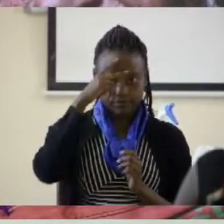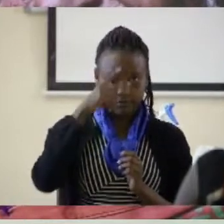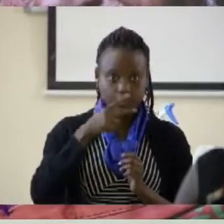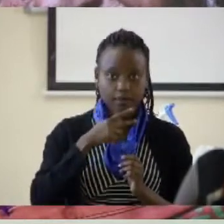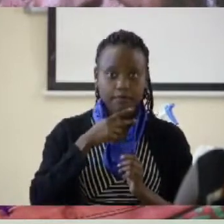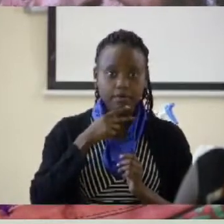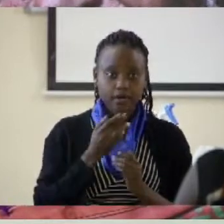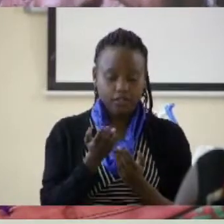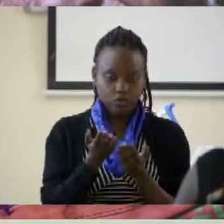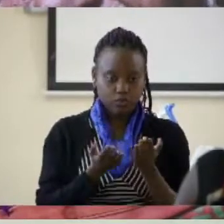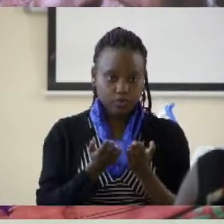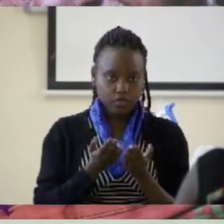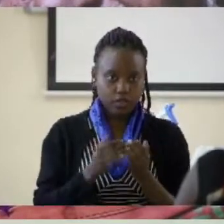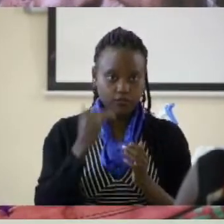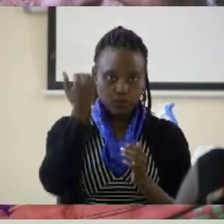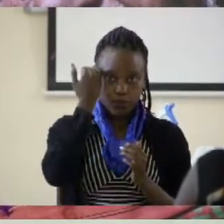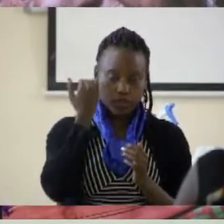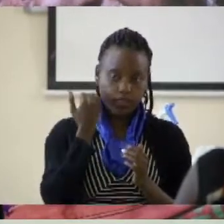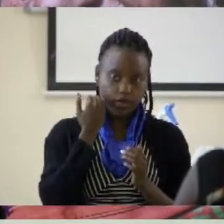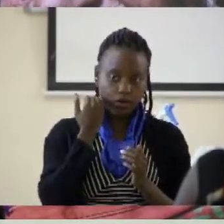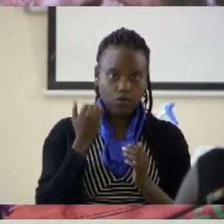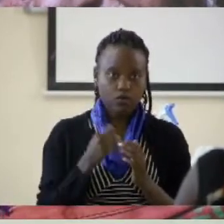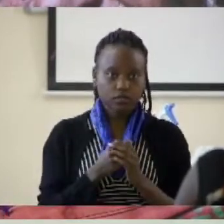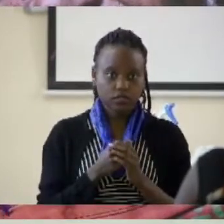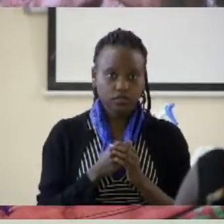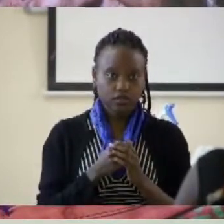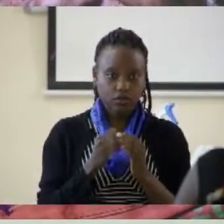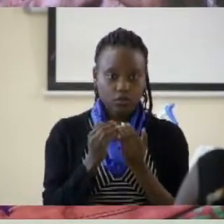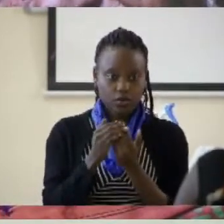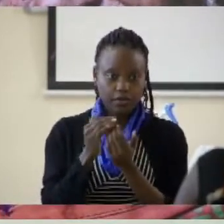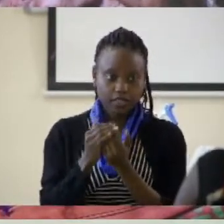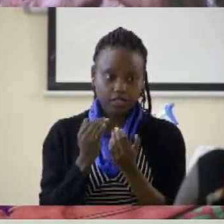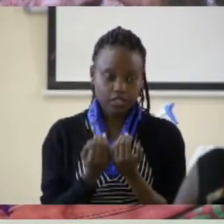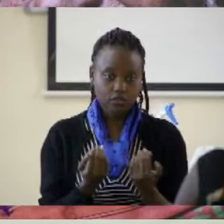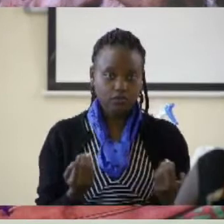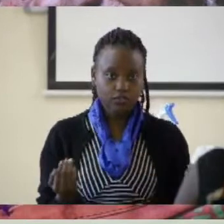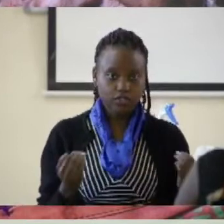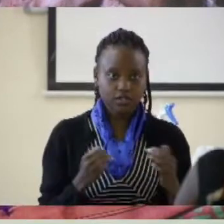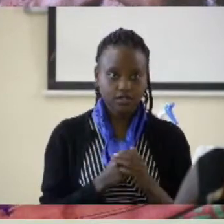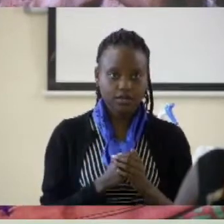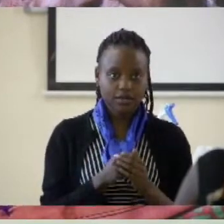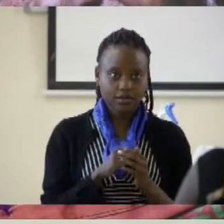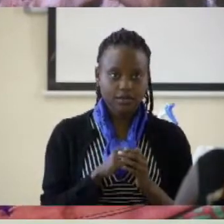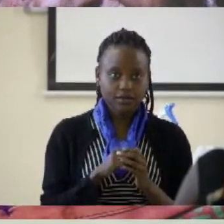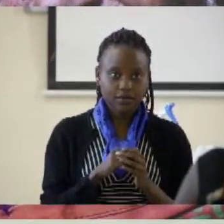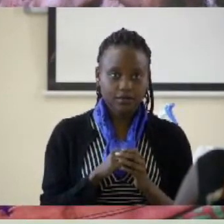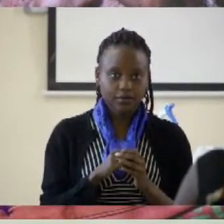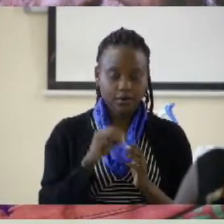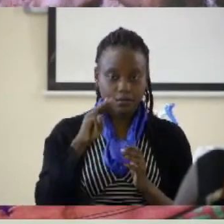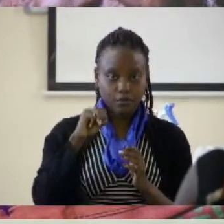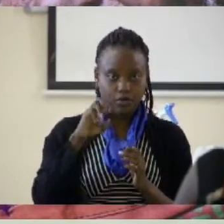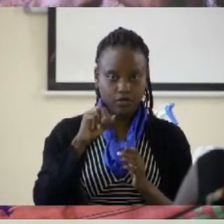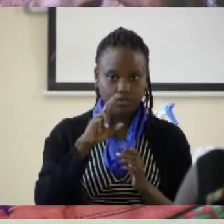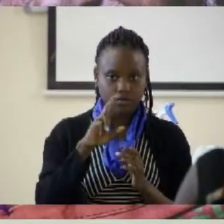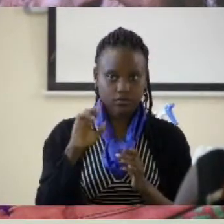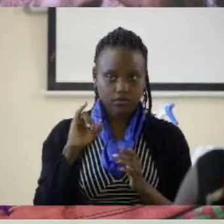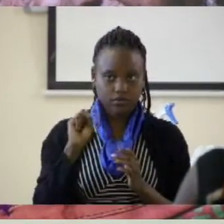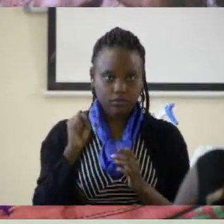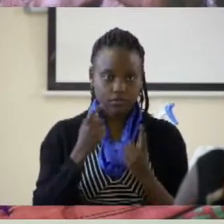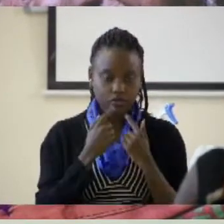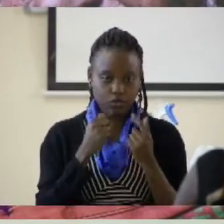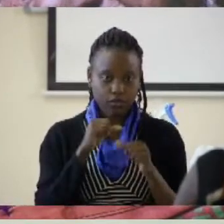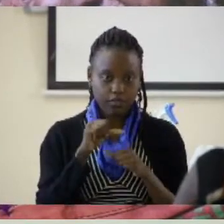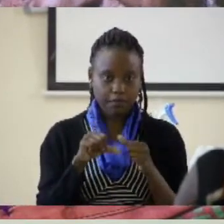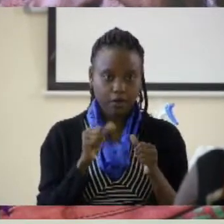to be served with a court order on maintenance of children. Then Morris talked